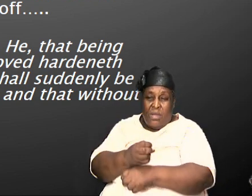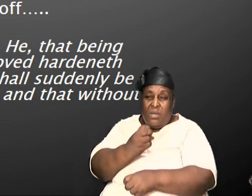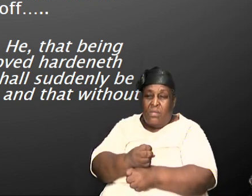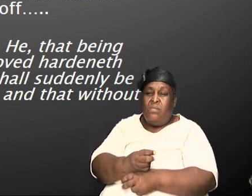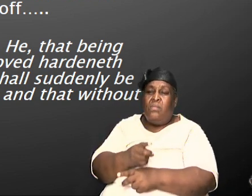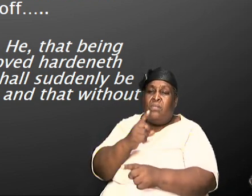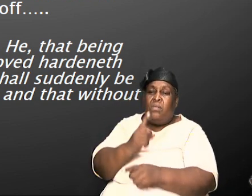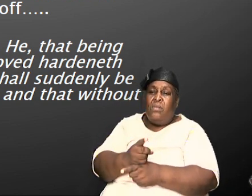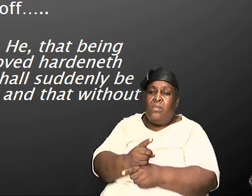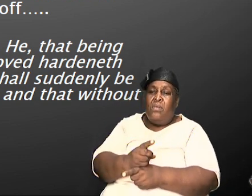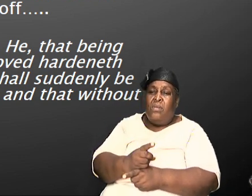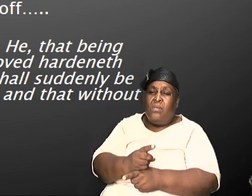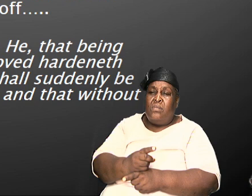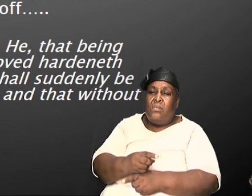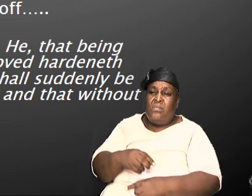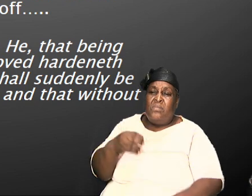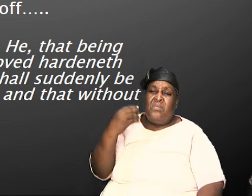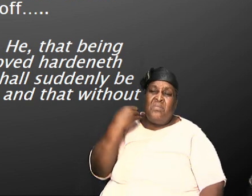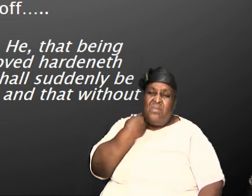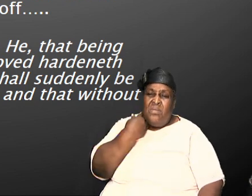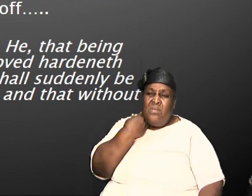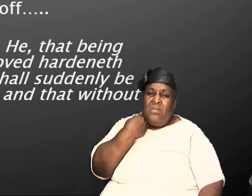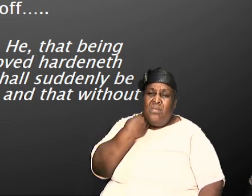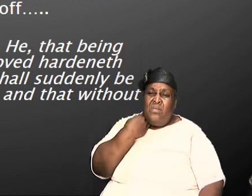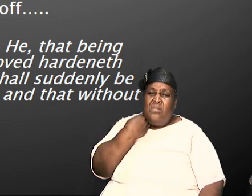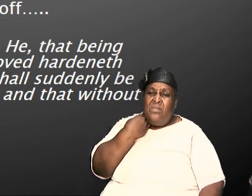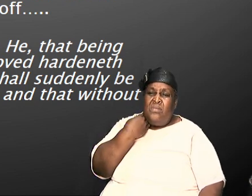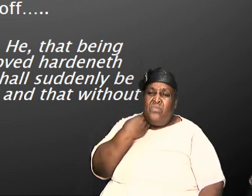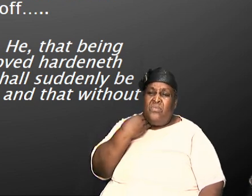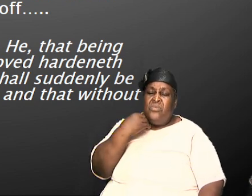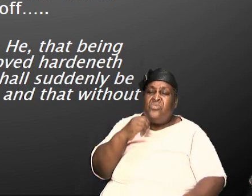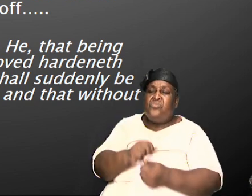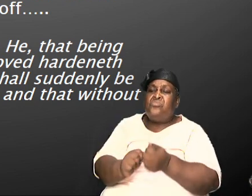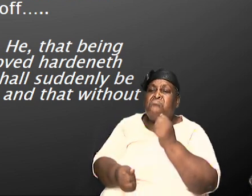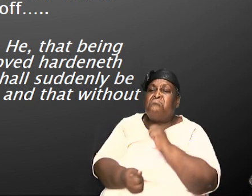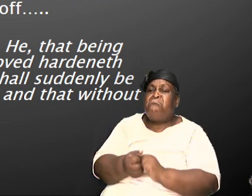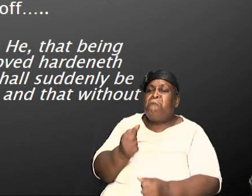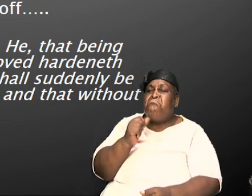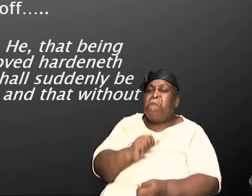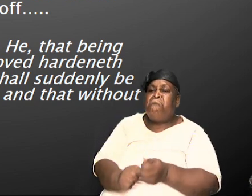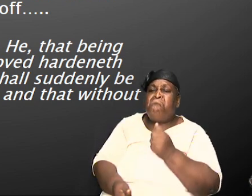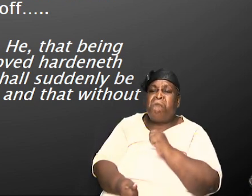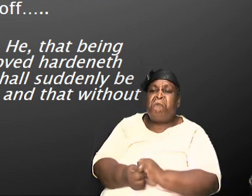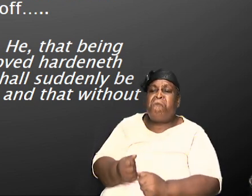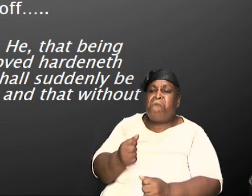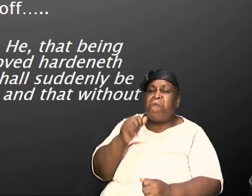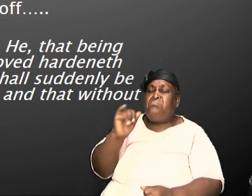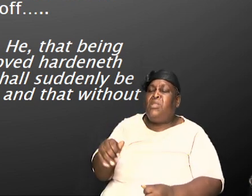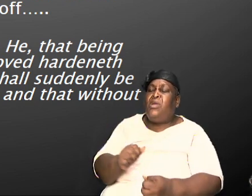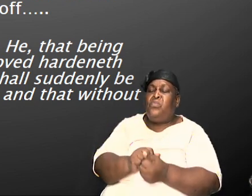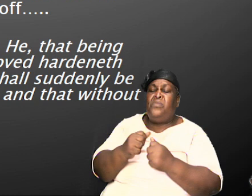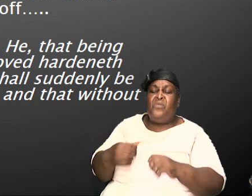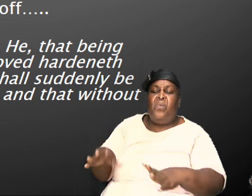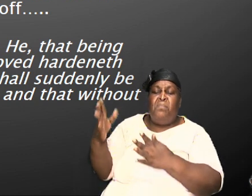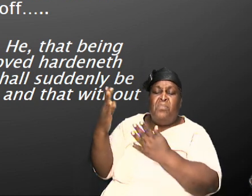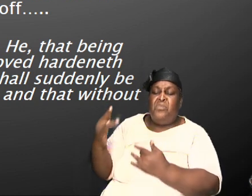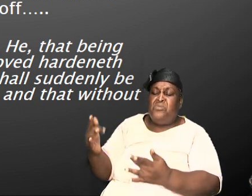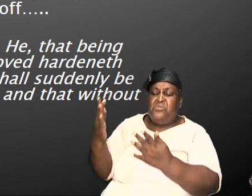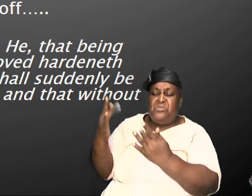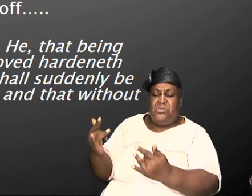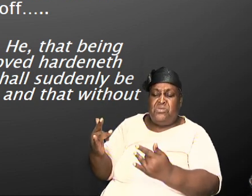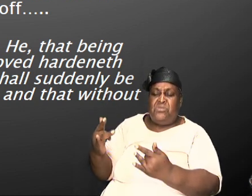neck, that suddenly be destroyed, and that withhold remedy. Tonight I warn the